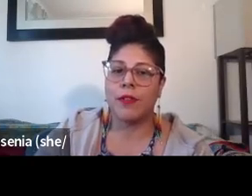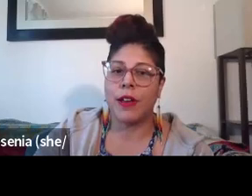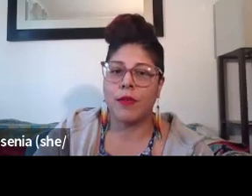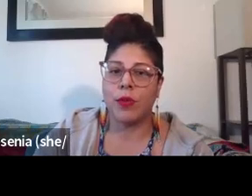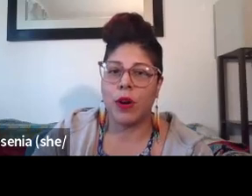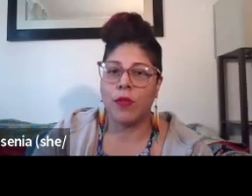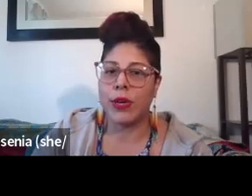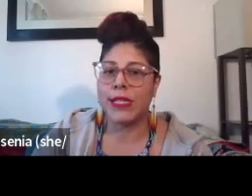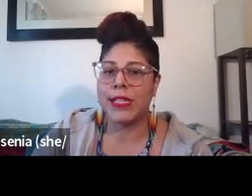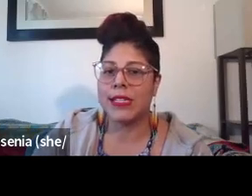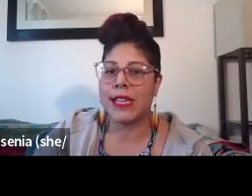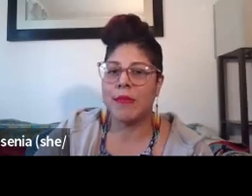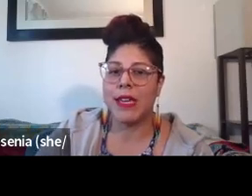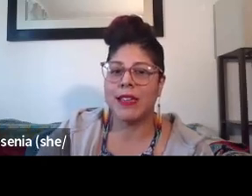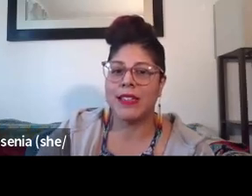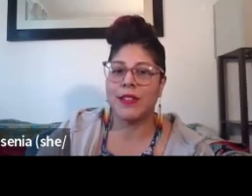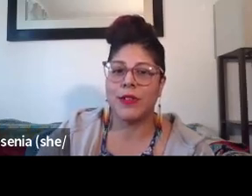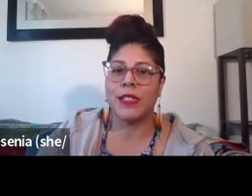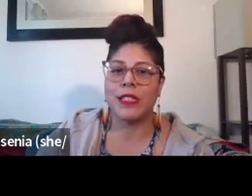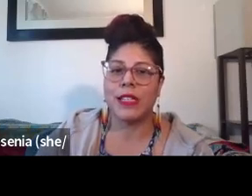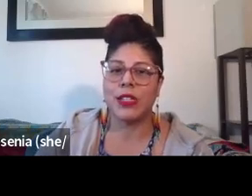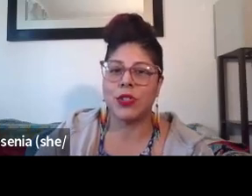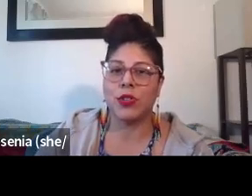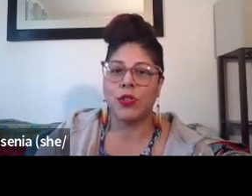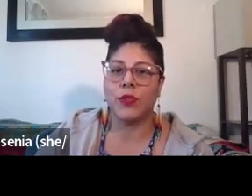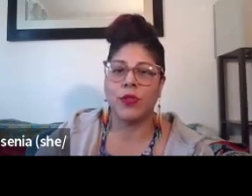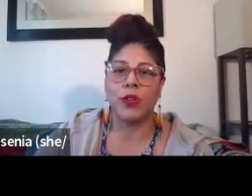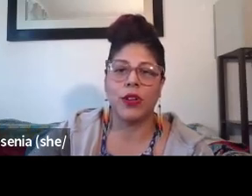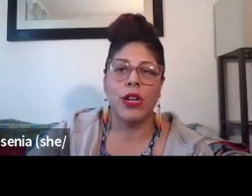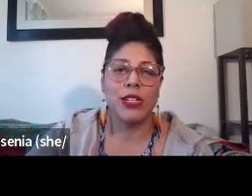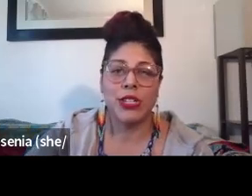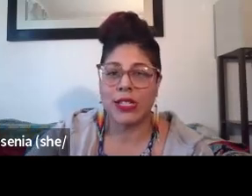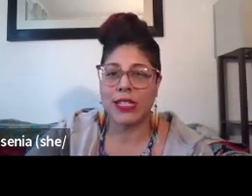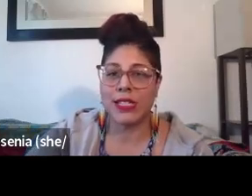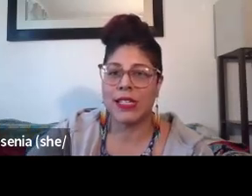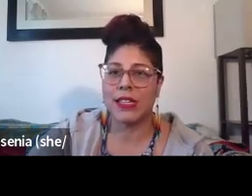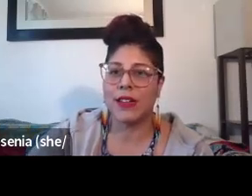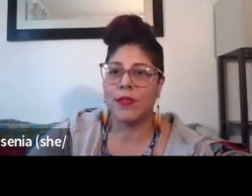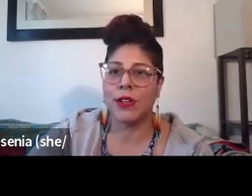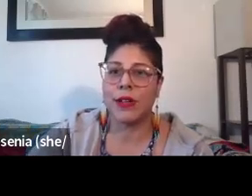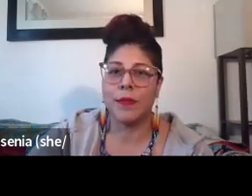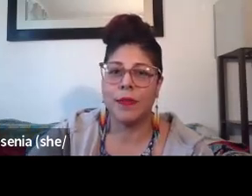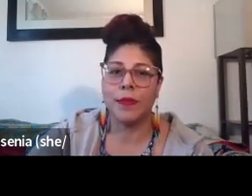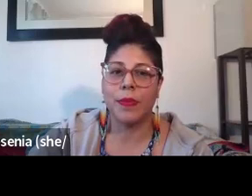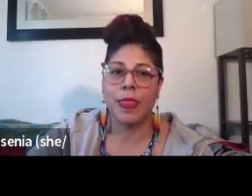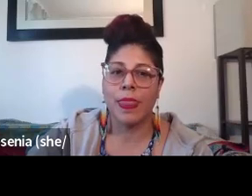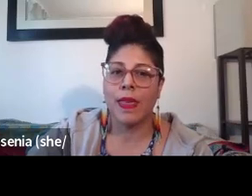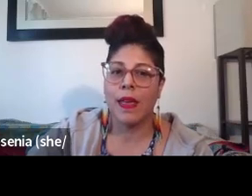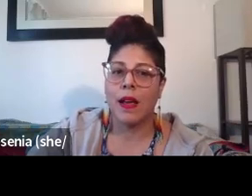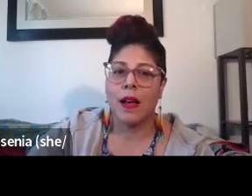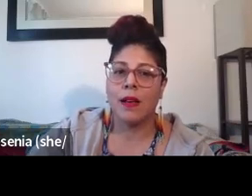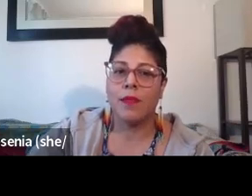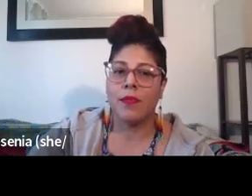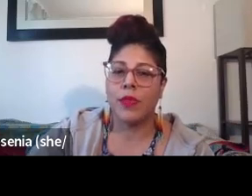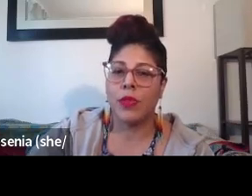Another reads long COVID awareness, and yet another is an image from a promotional video where I am